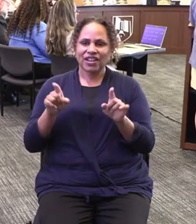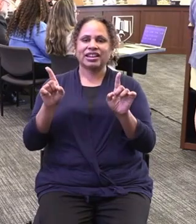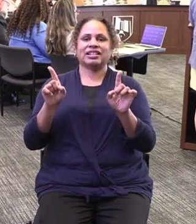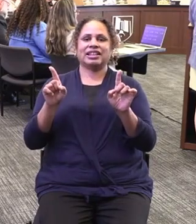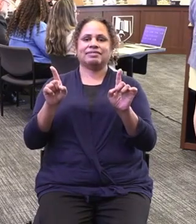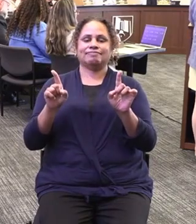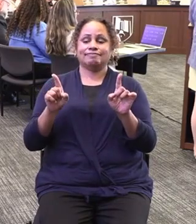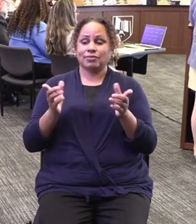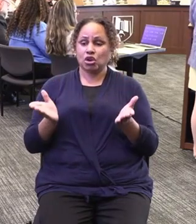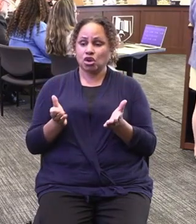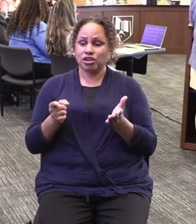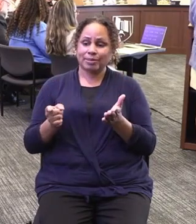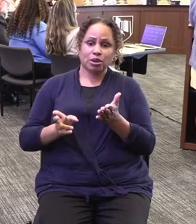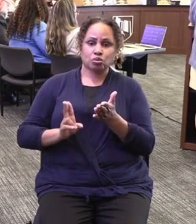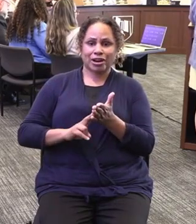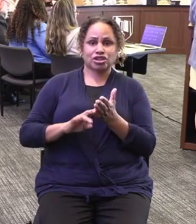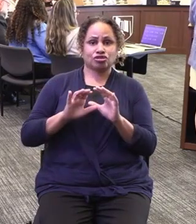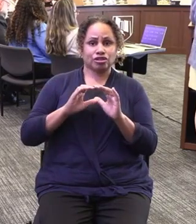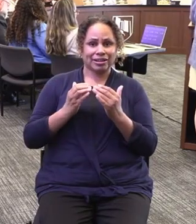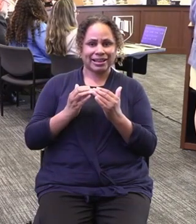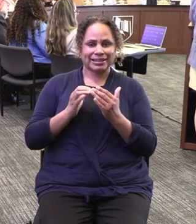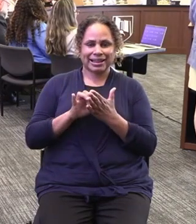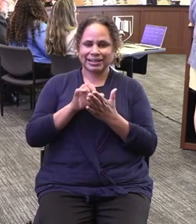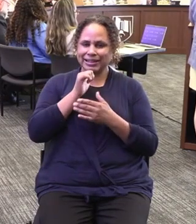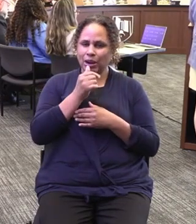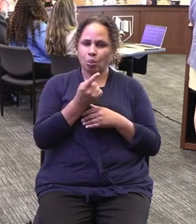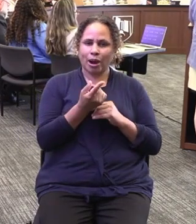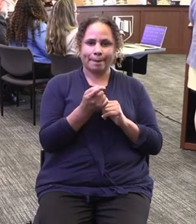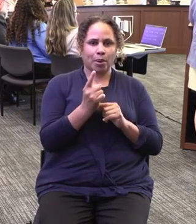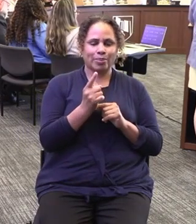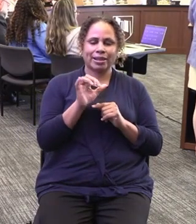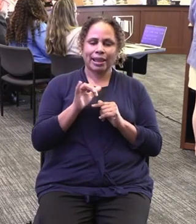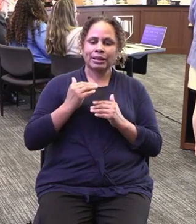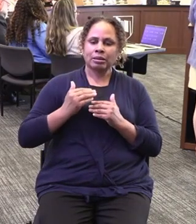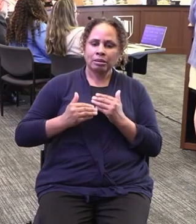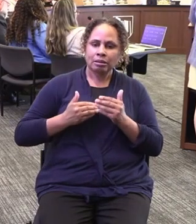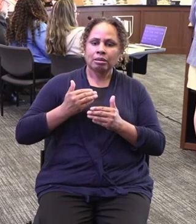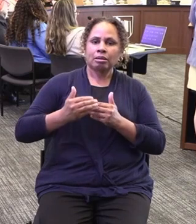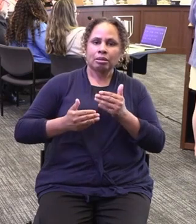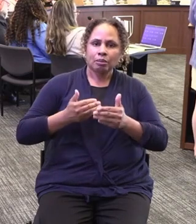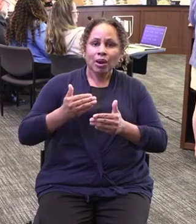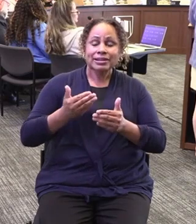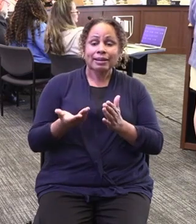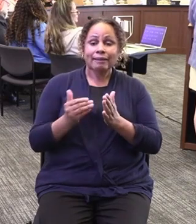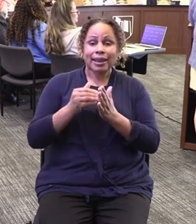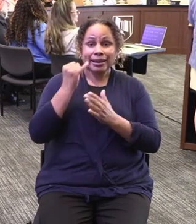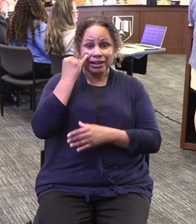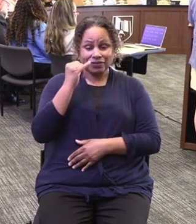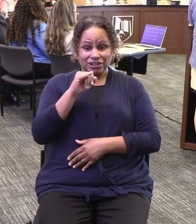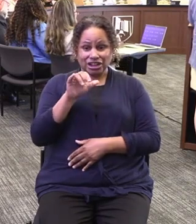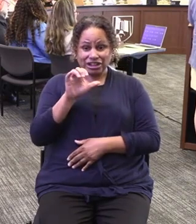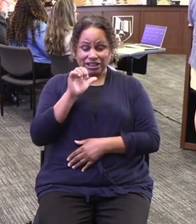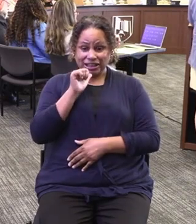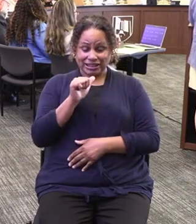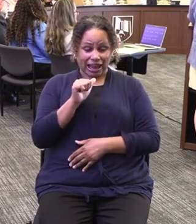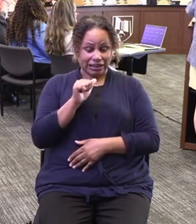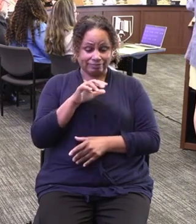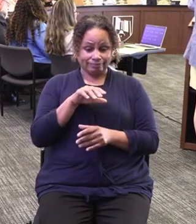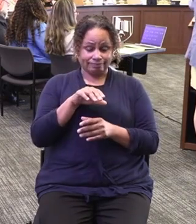not a single moment. It's a process that builds over time. And again, if JJC is not part of the process